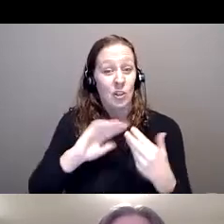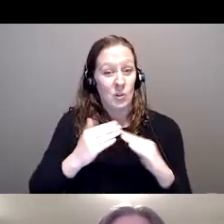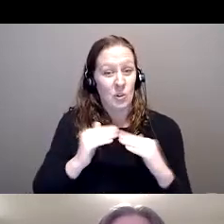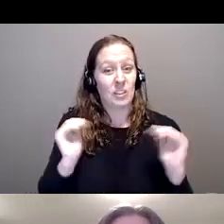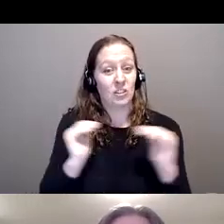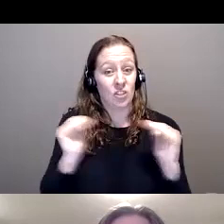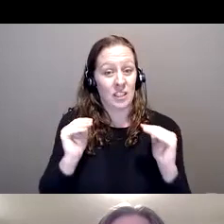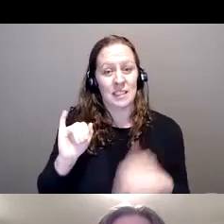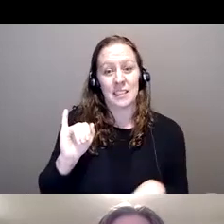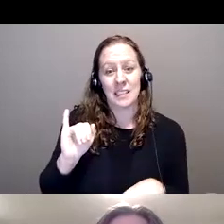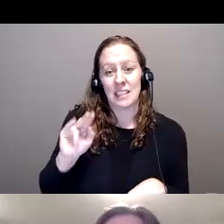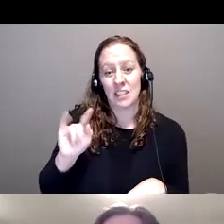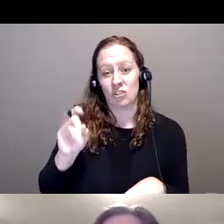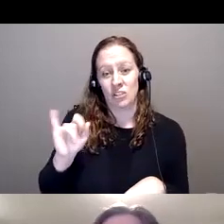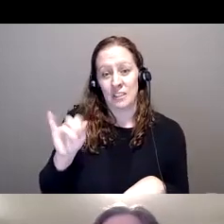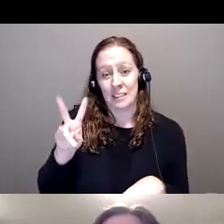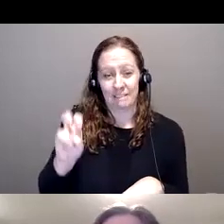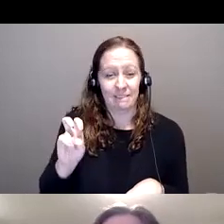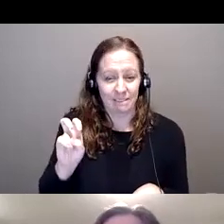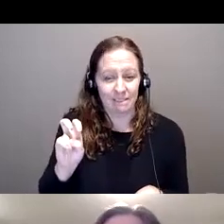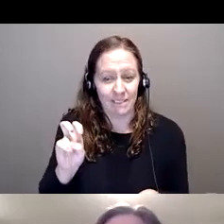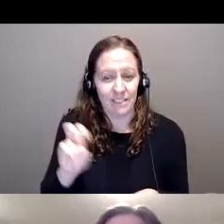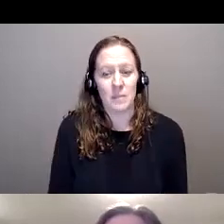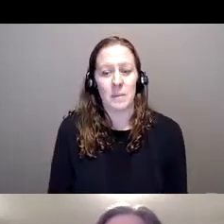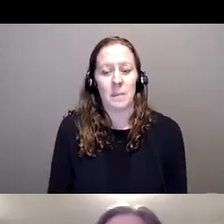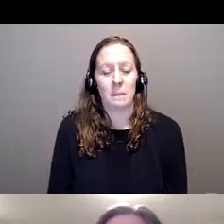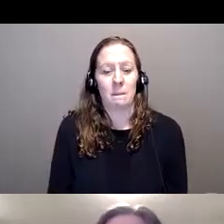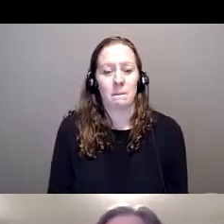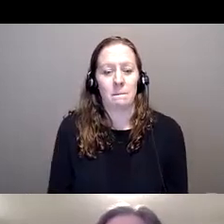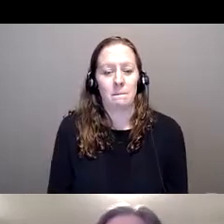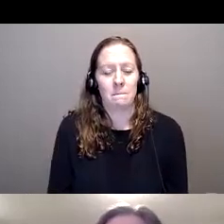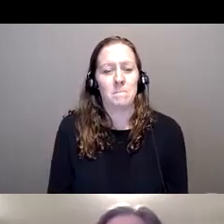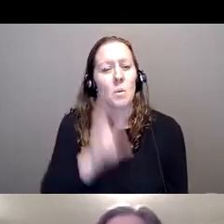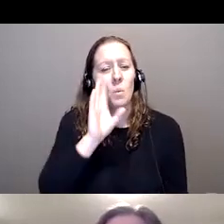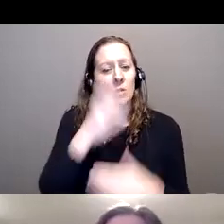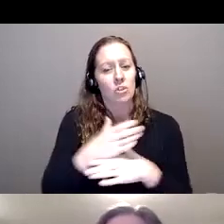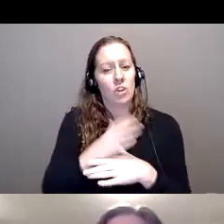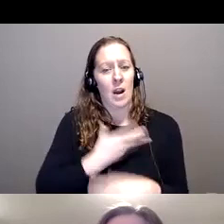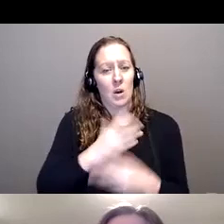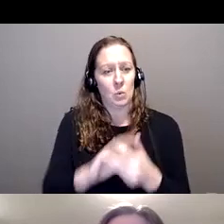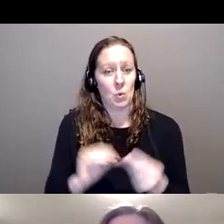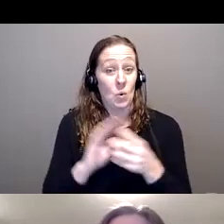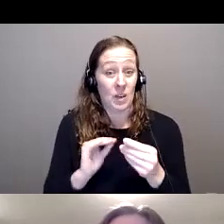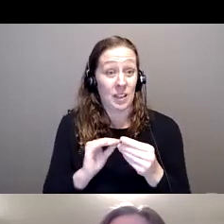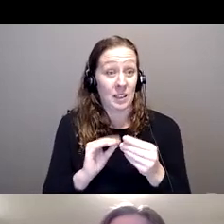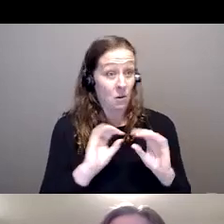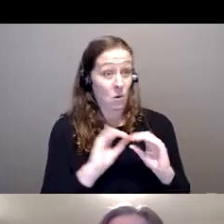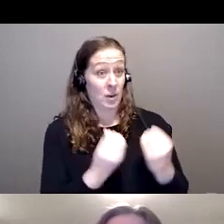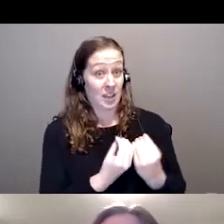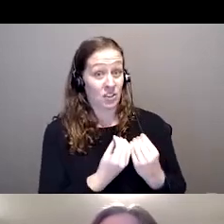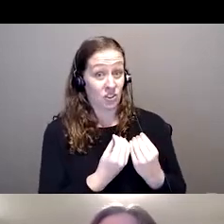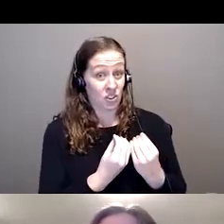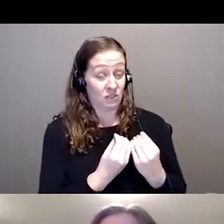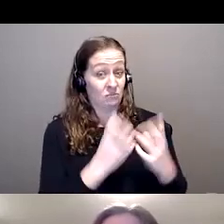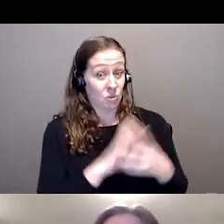us. I'm going to tell you a little bit about our story. So that's our story as an organization, as well as